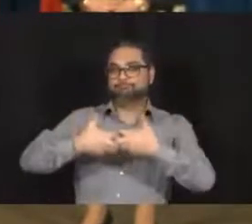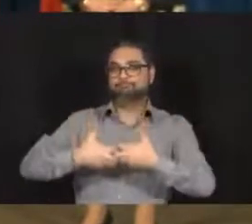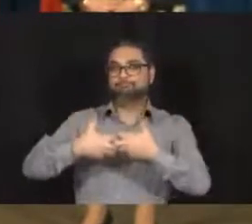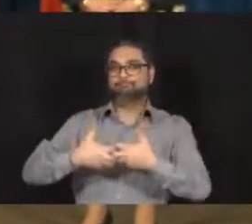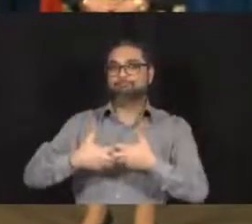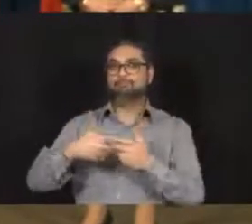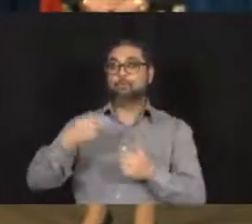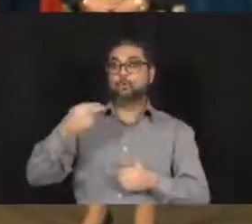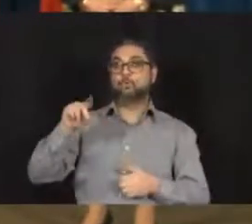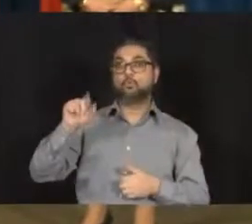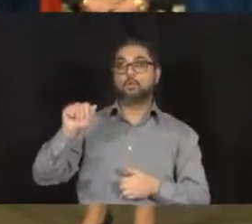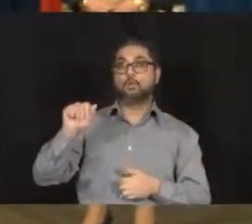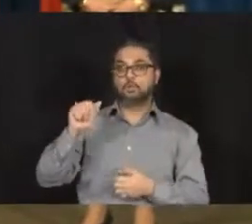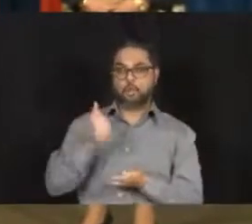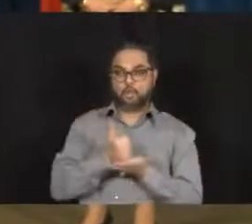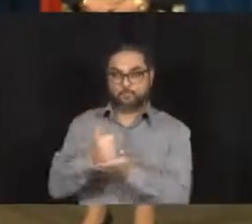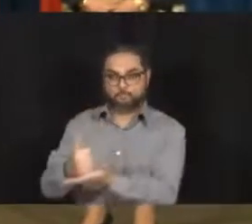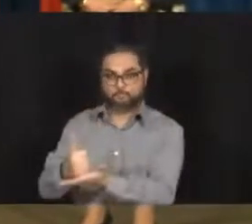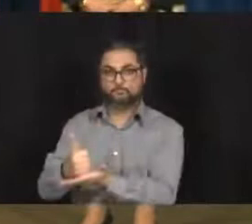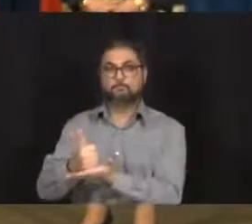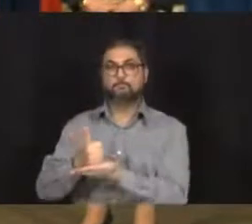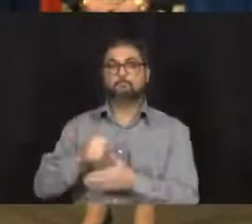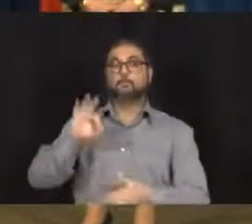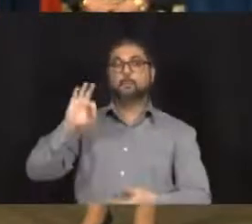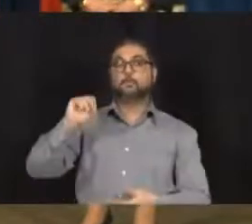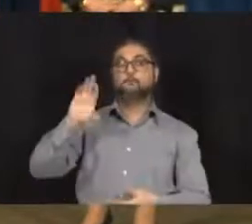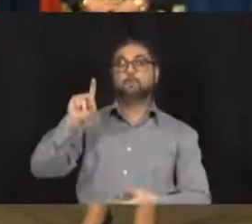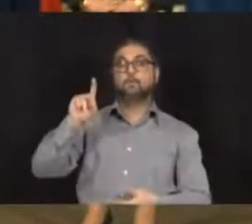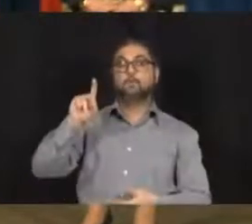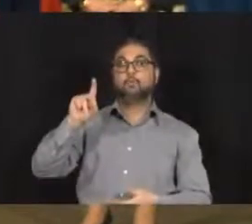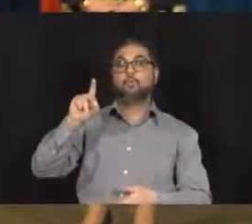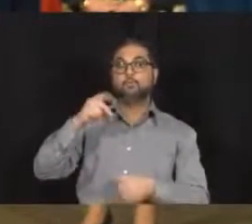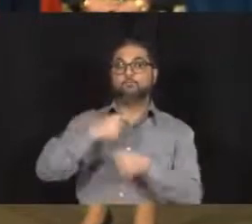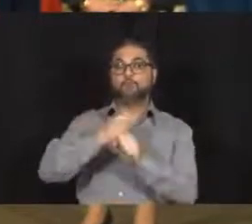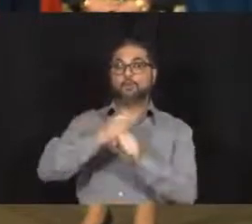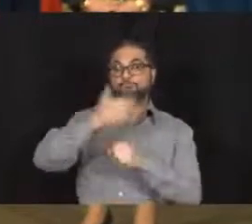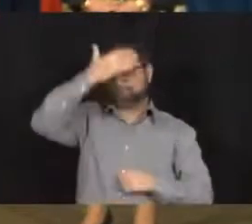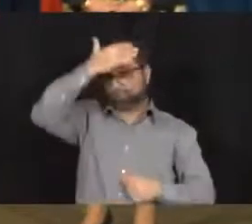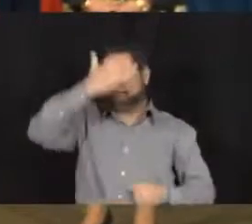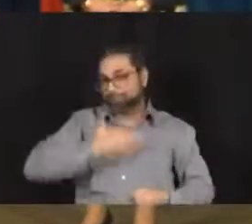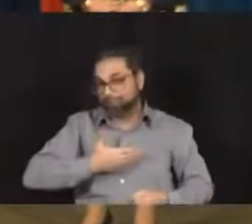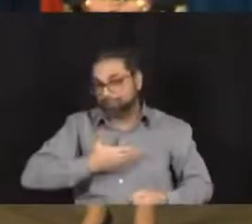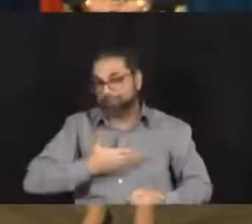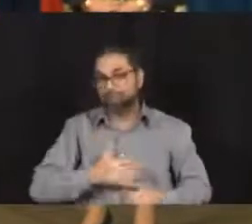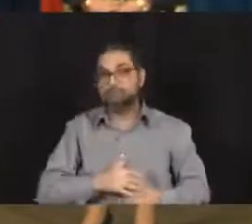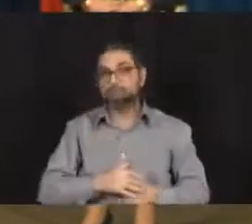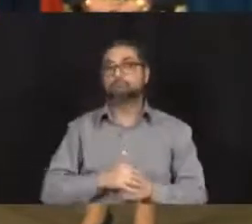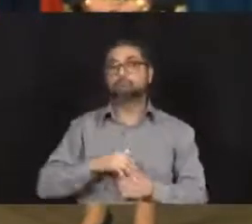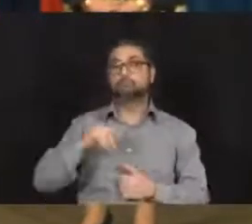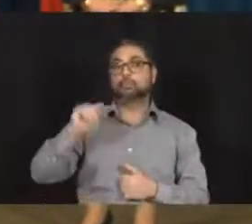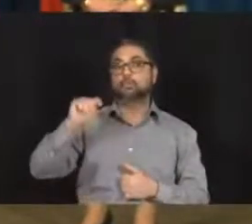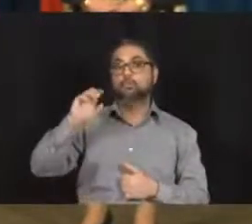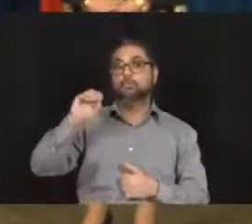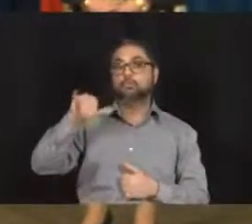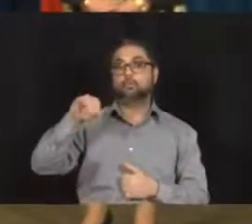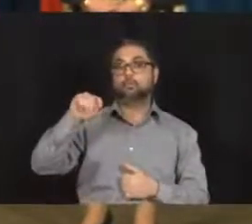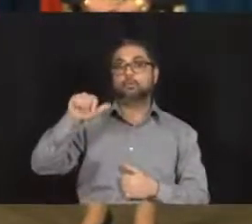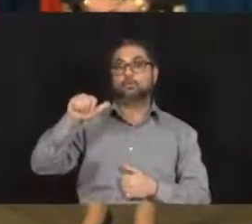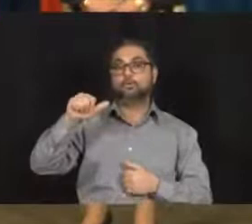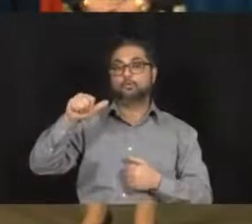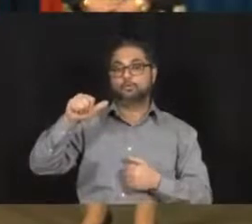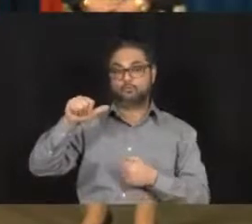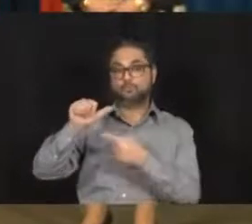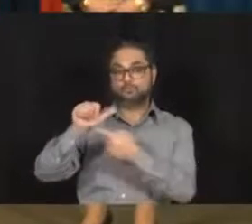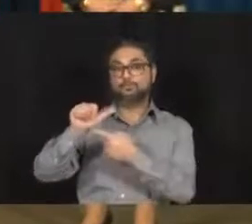in, and Ford is doing the shields, and Toyota is out there. Toyota is offering their